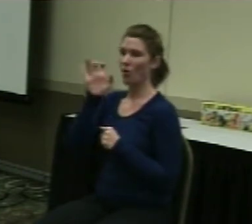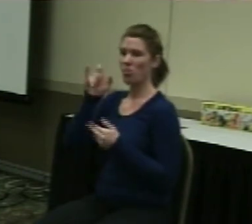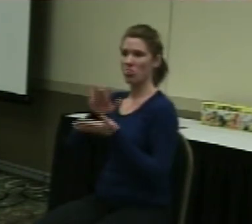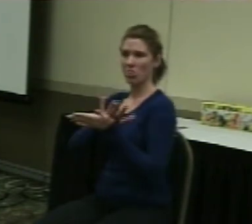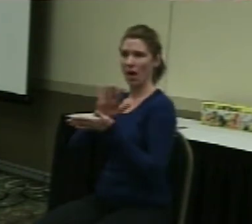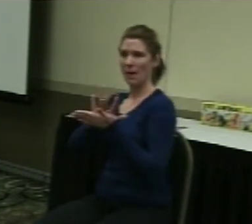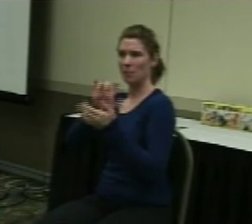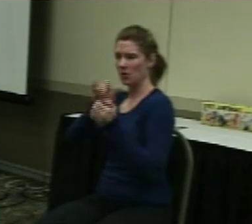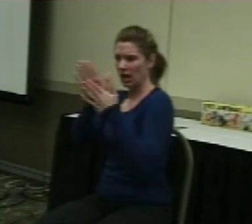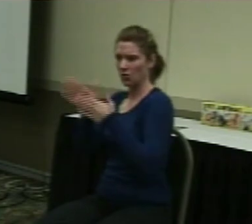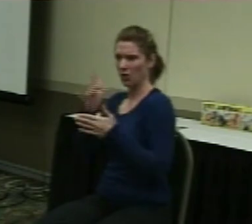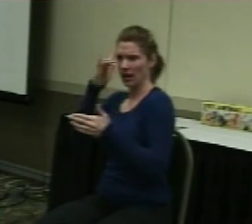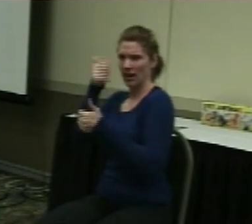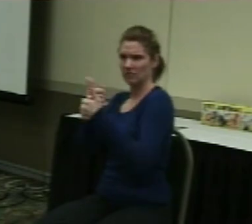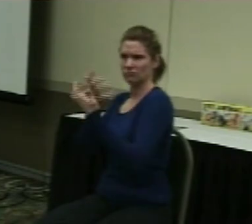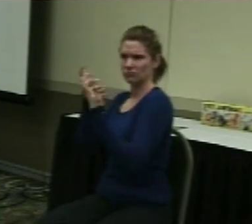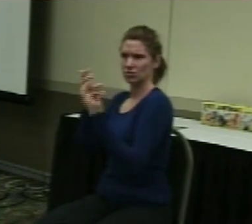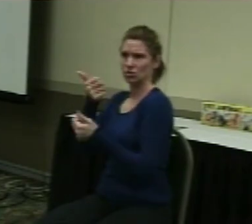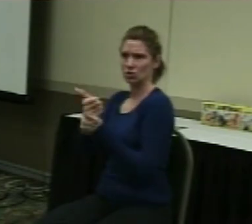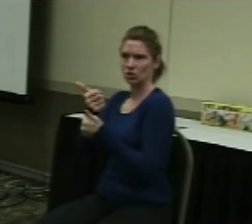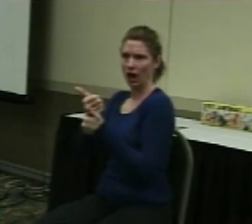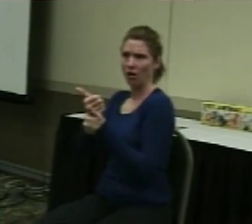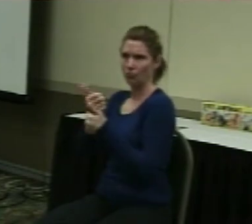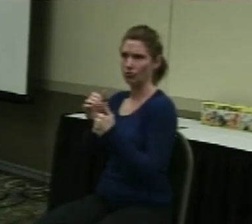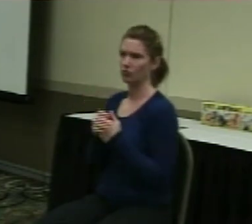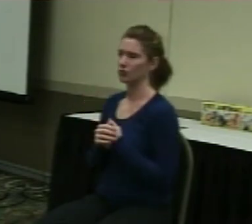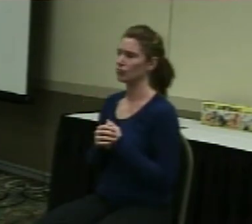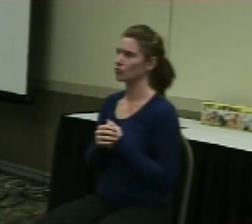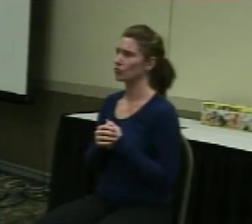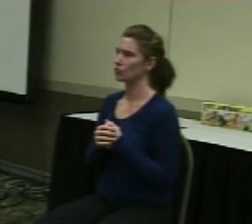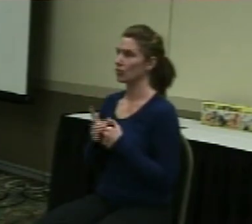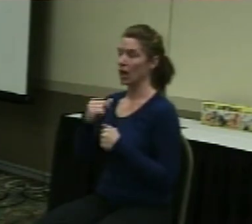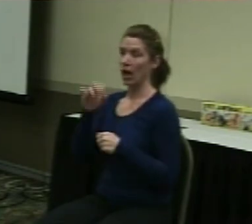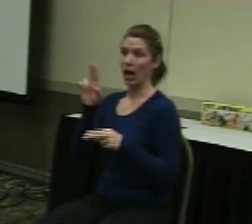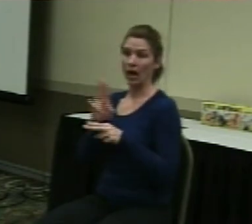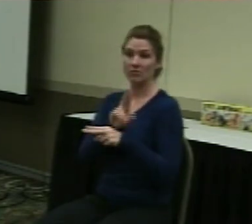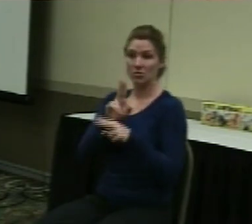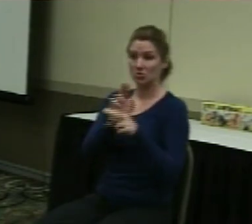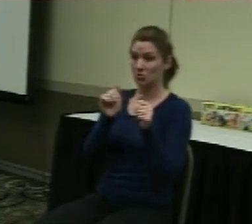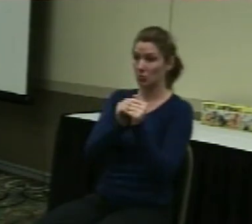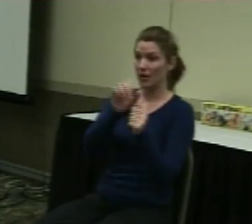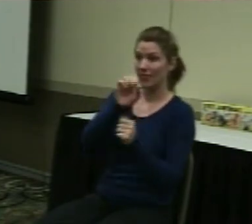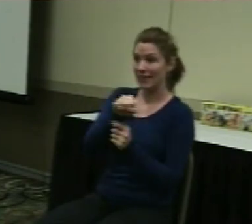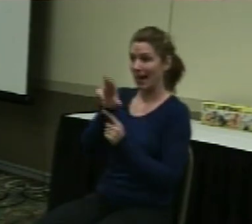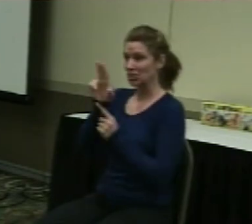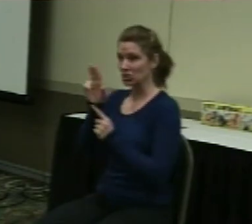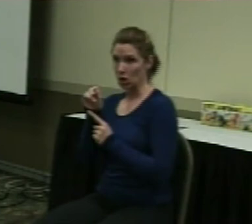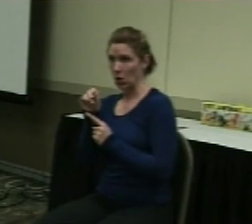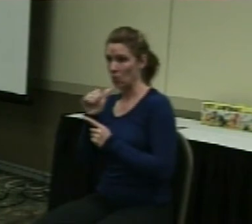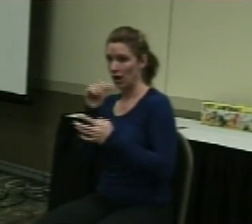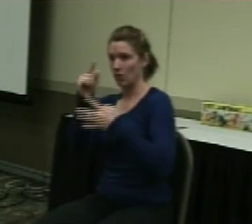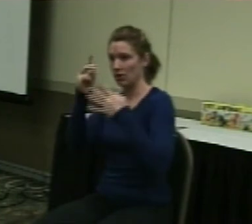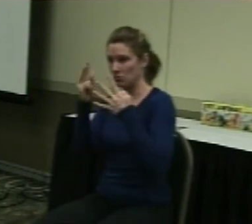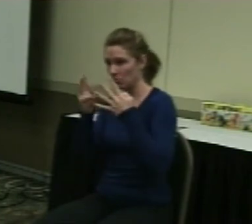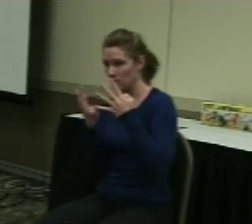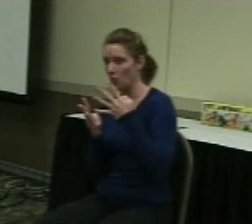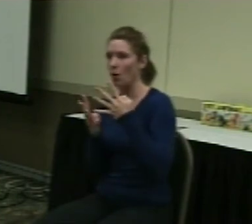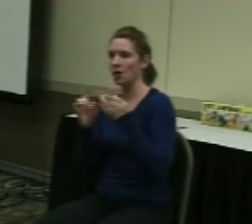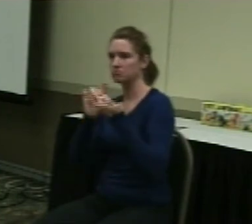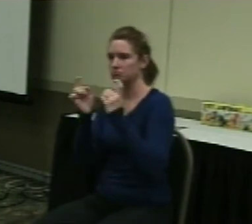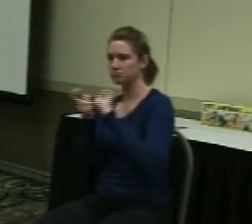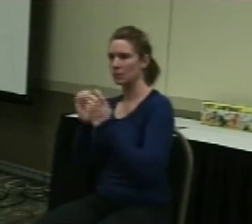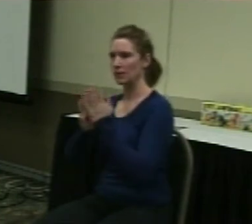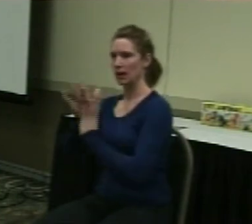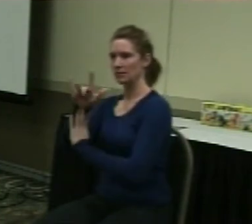you were to rework it thematically, or I've even used it with a yes, no, instead of a little scale of 1 to 4, you could do a